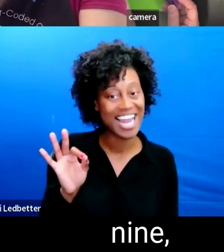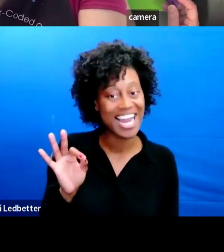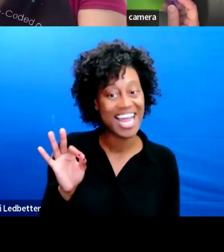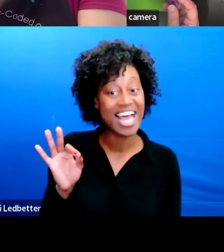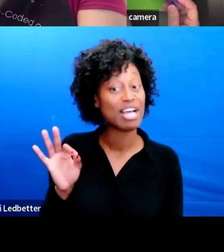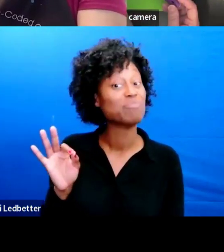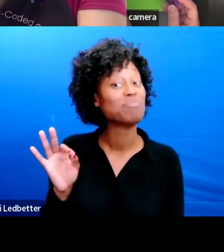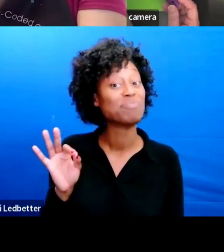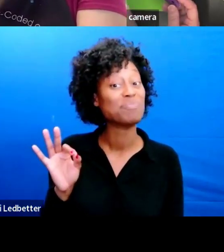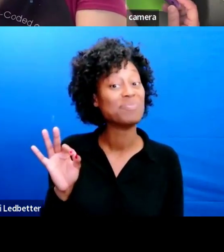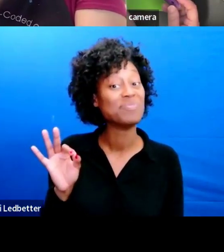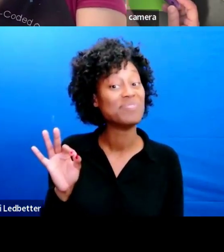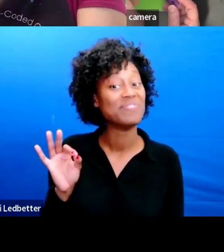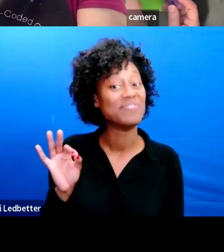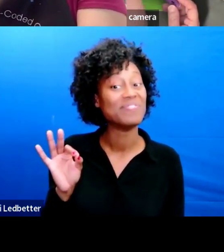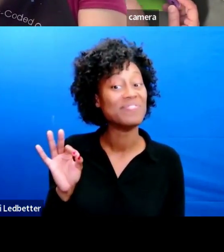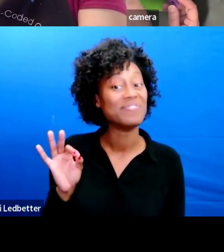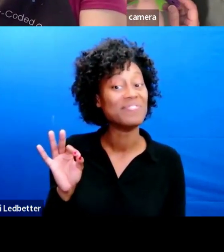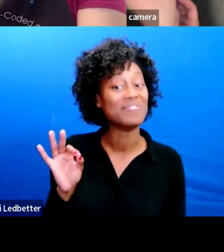9.